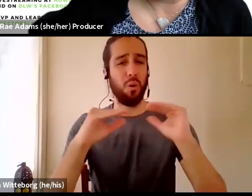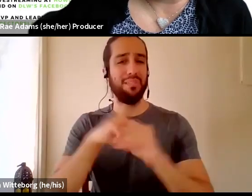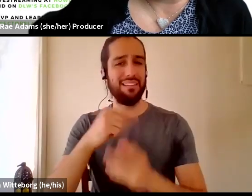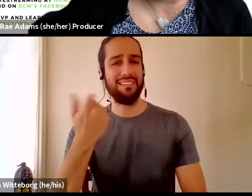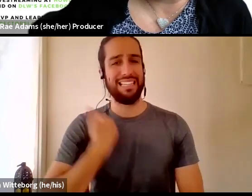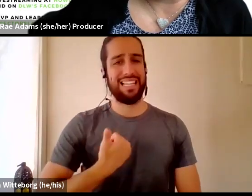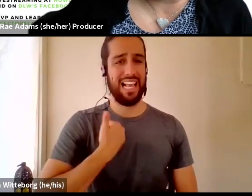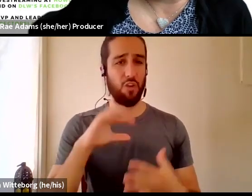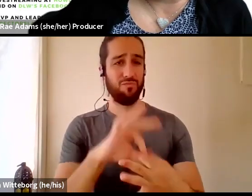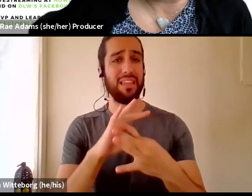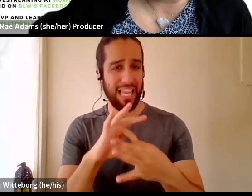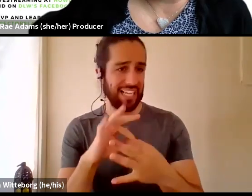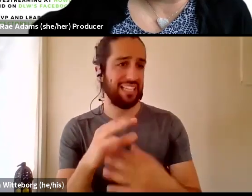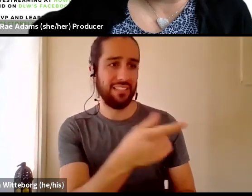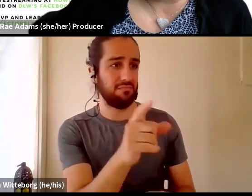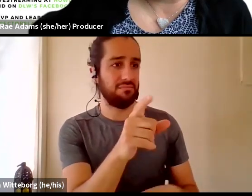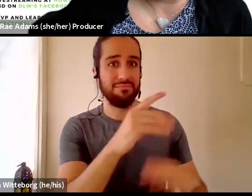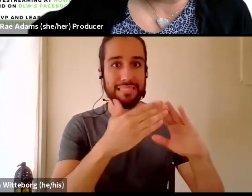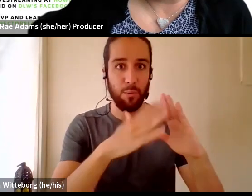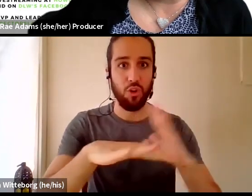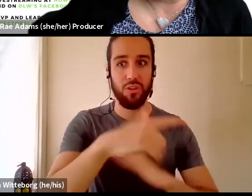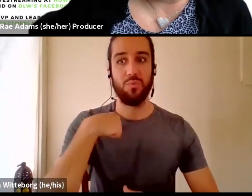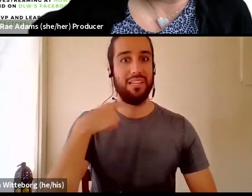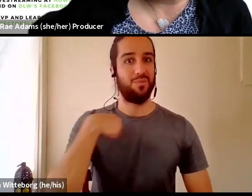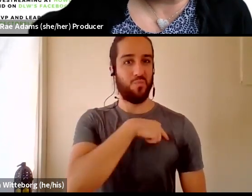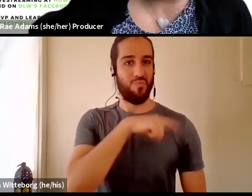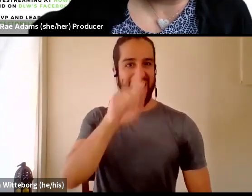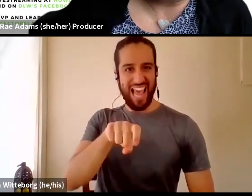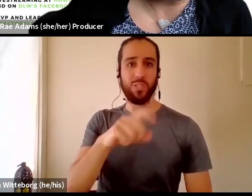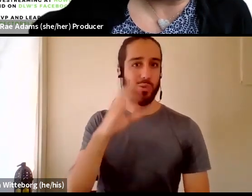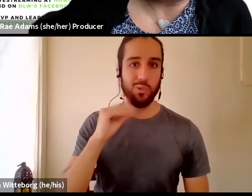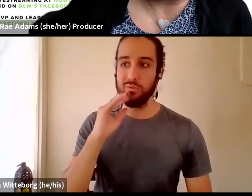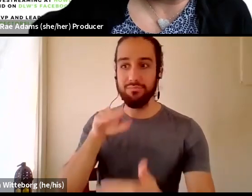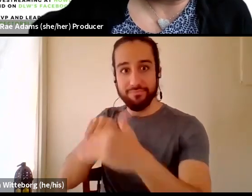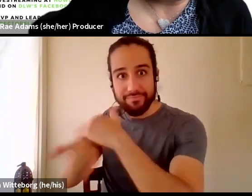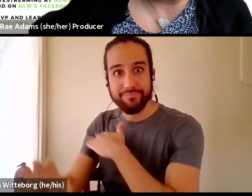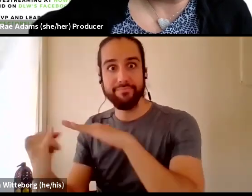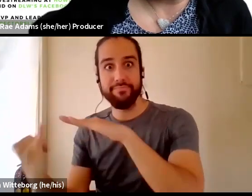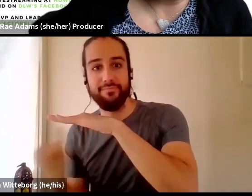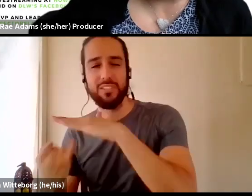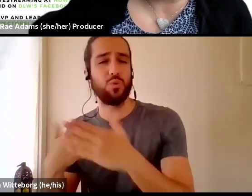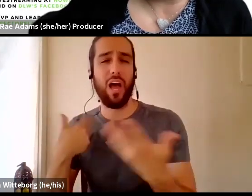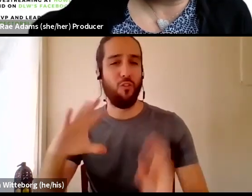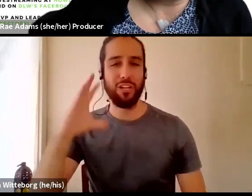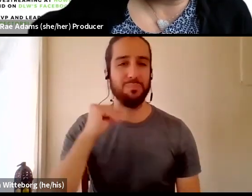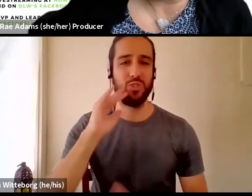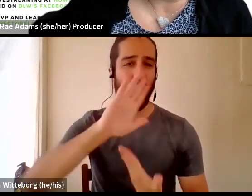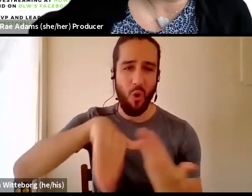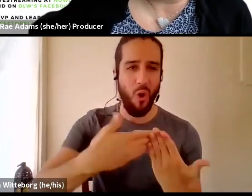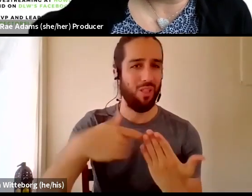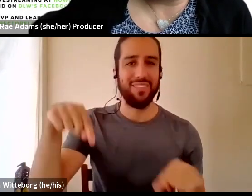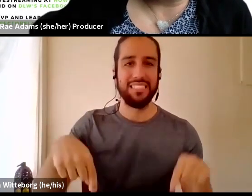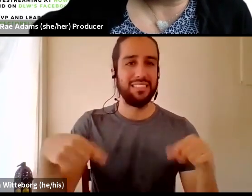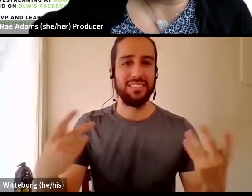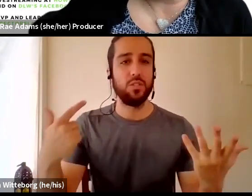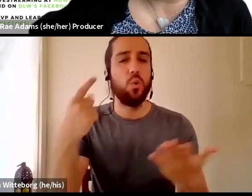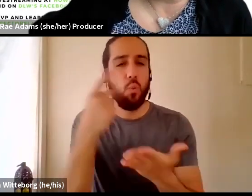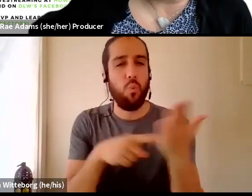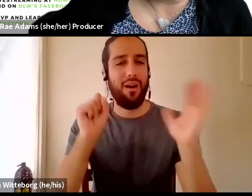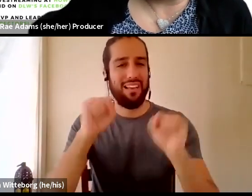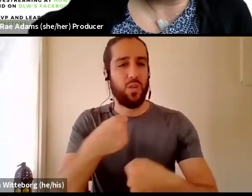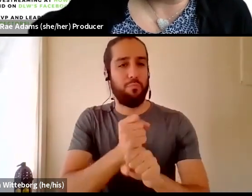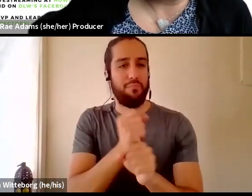had to go in when there was violence in my neighborhood. So I was thinking, I know all of this. I know all of this. And what do you make with it? What do